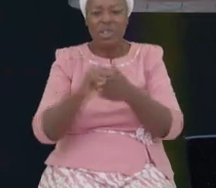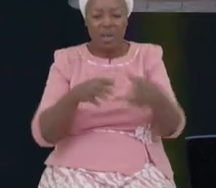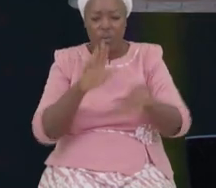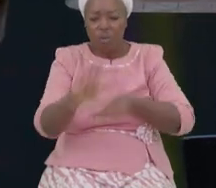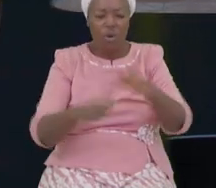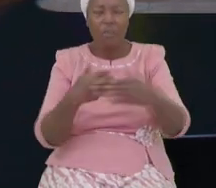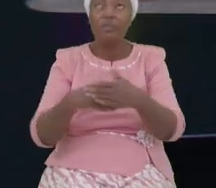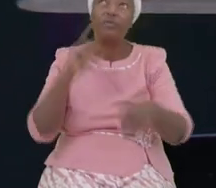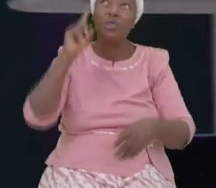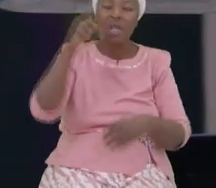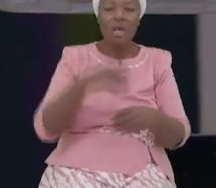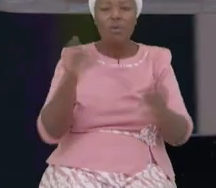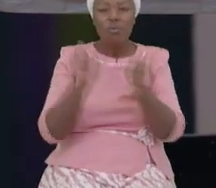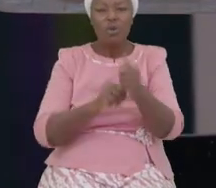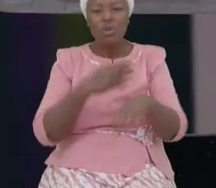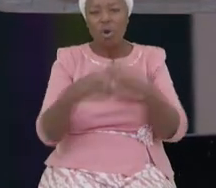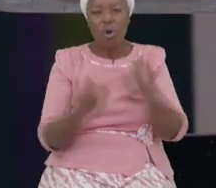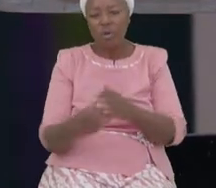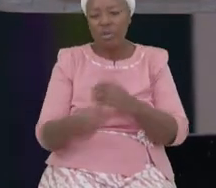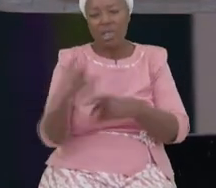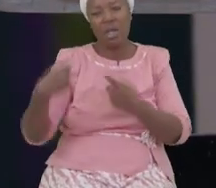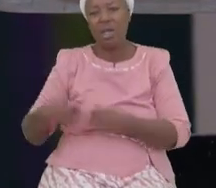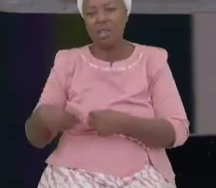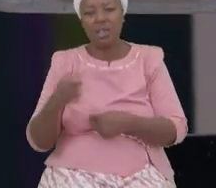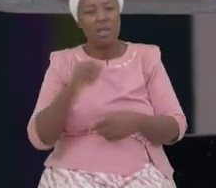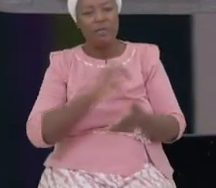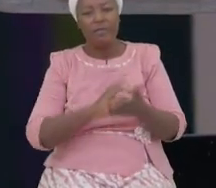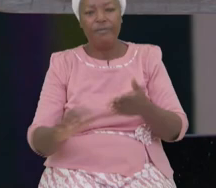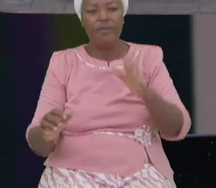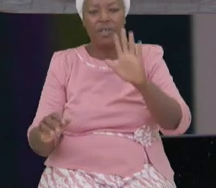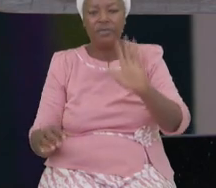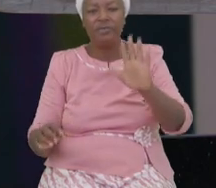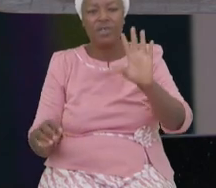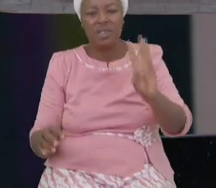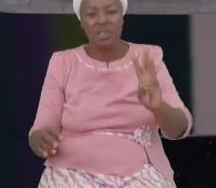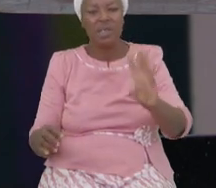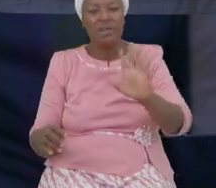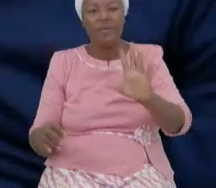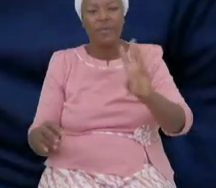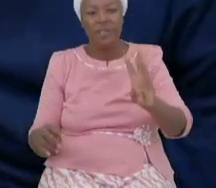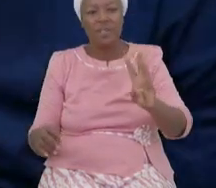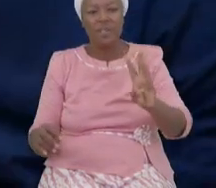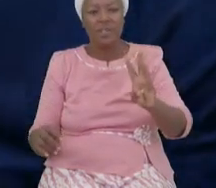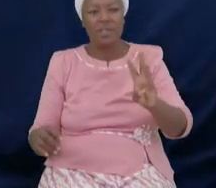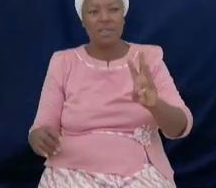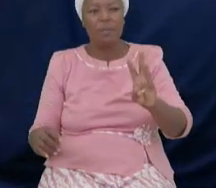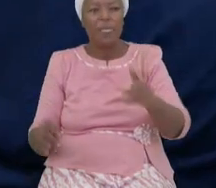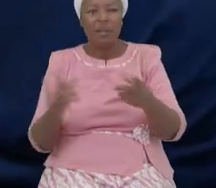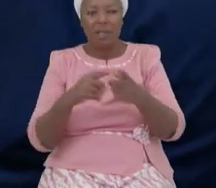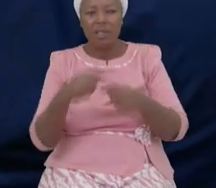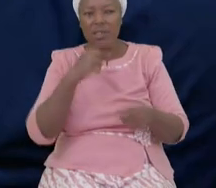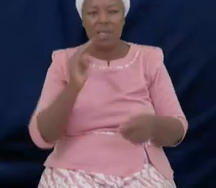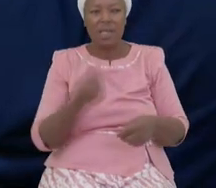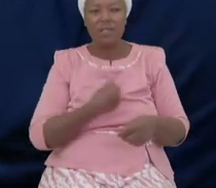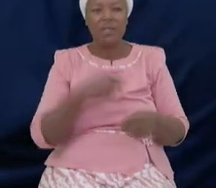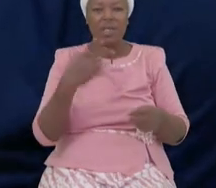thee with all their heart. Look at verse 56. It tells us the outcome